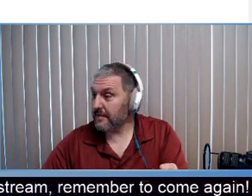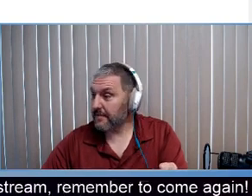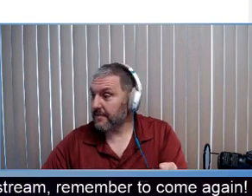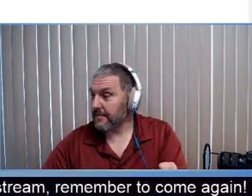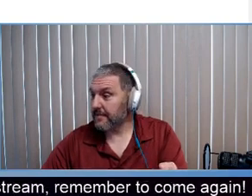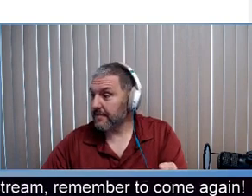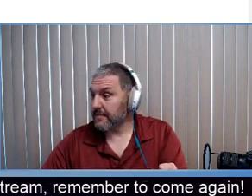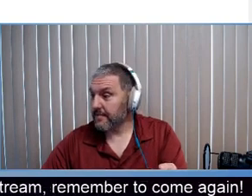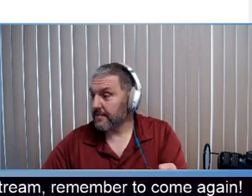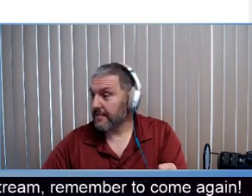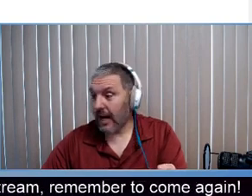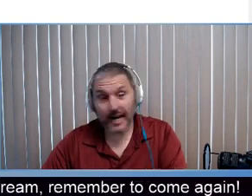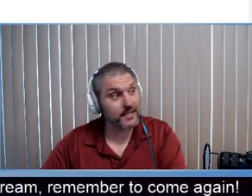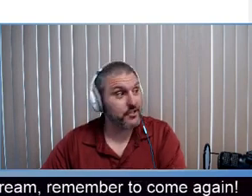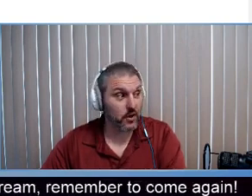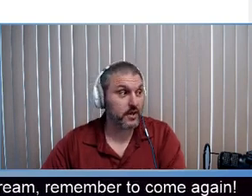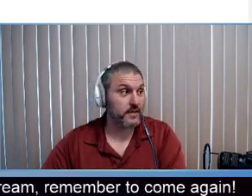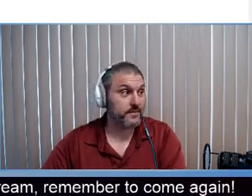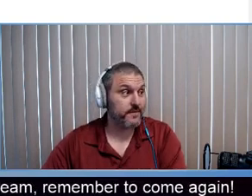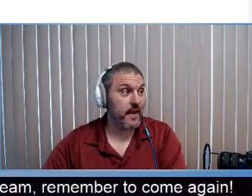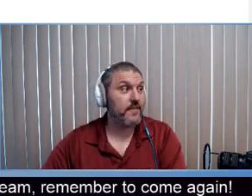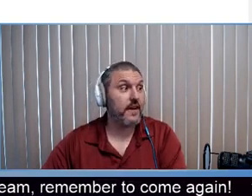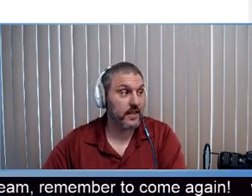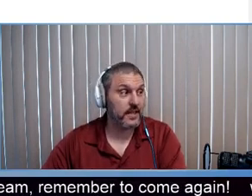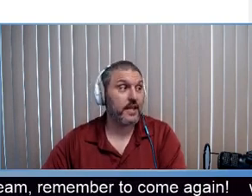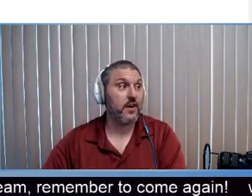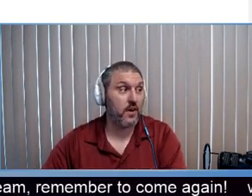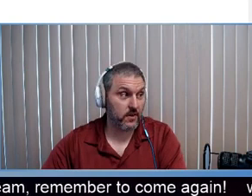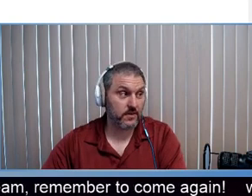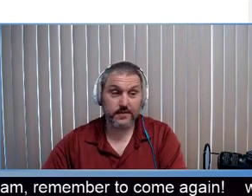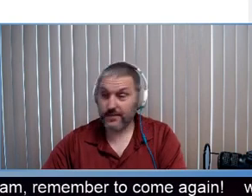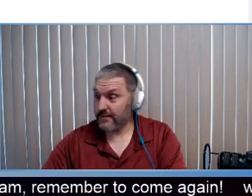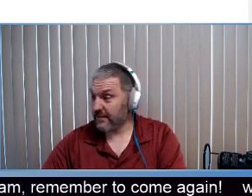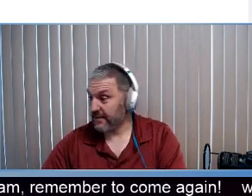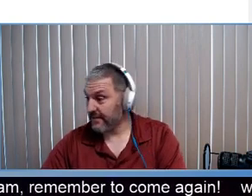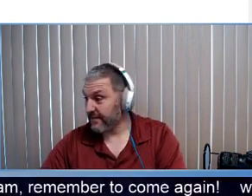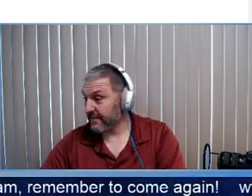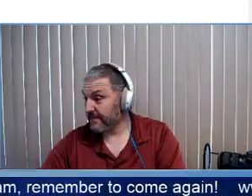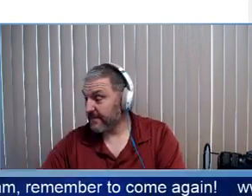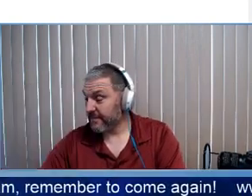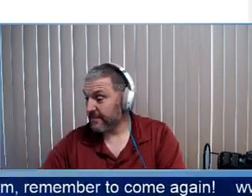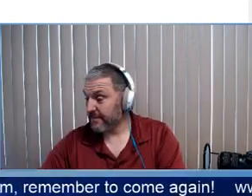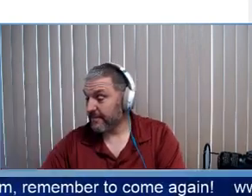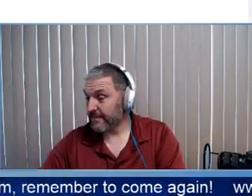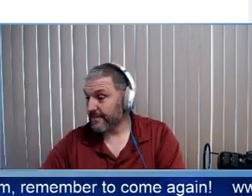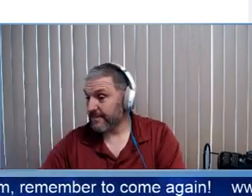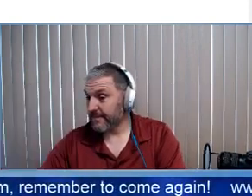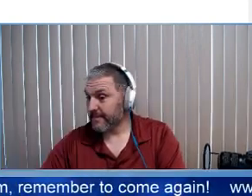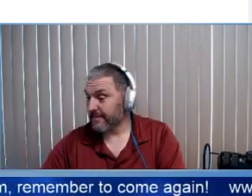Right? I ain't joking. They're going to get hurt.